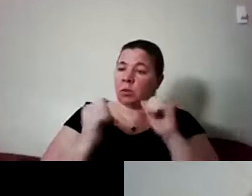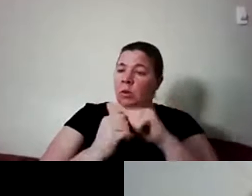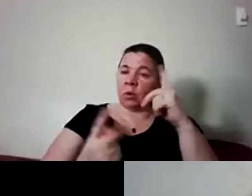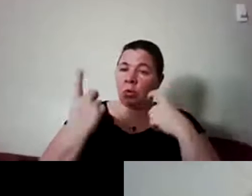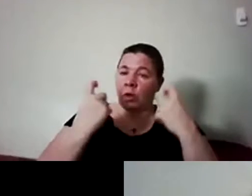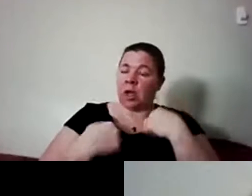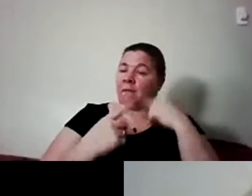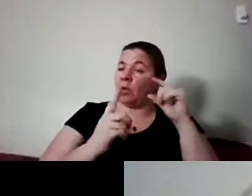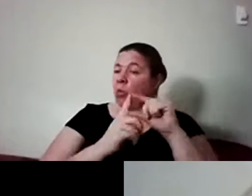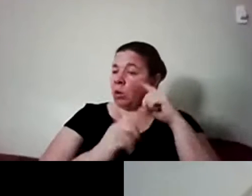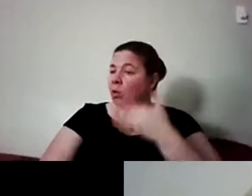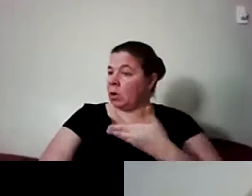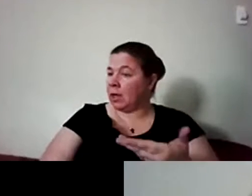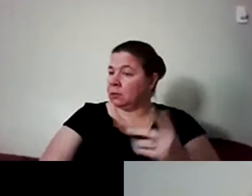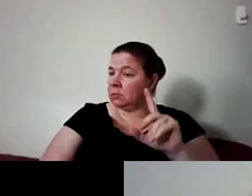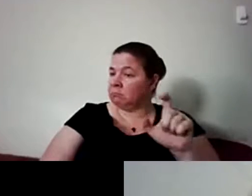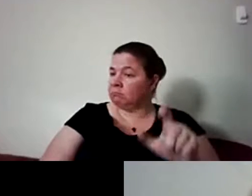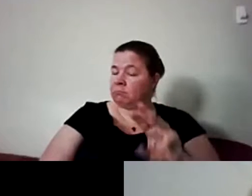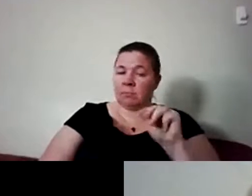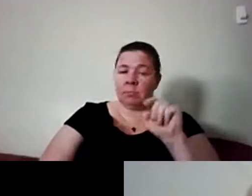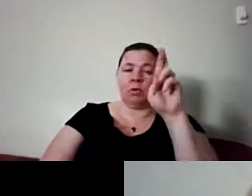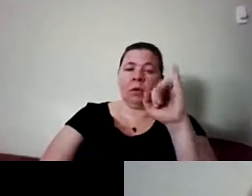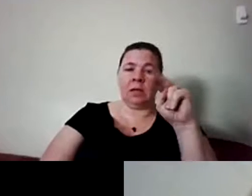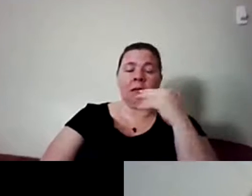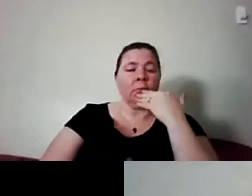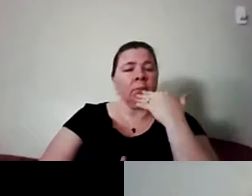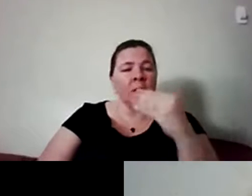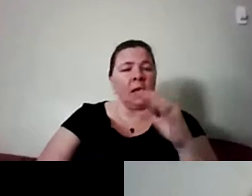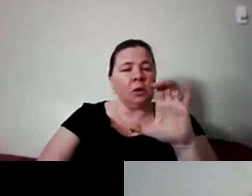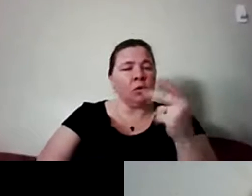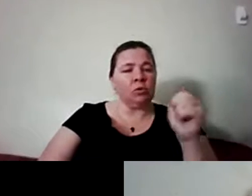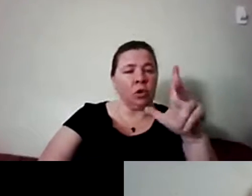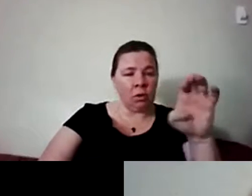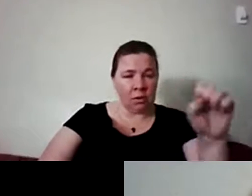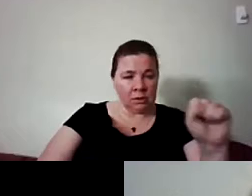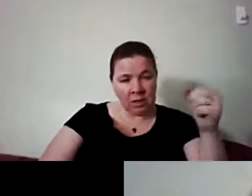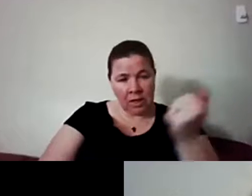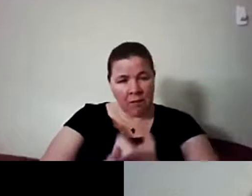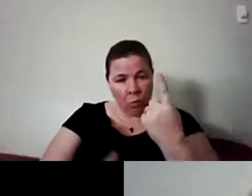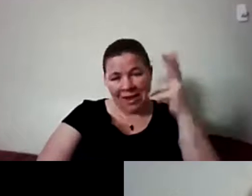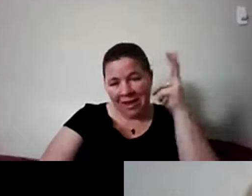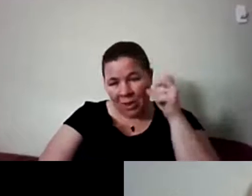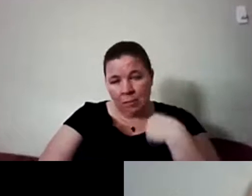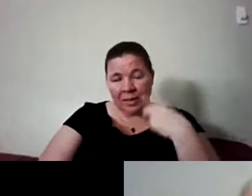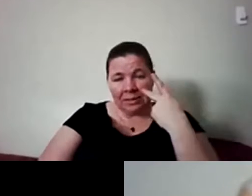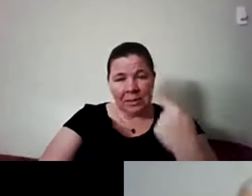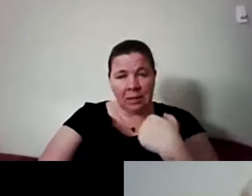two for our guests? Thank you, Charles. Can everybody hear me and everybody see